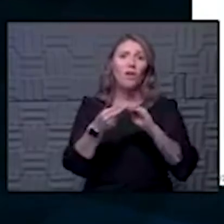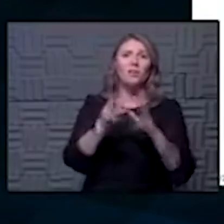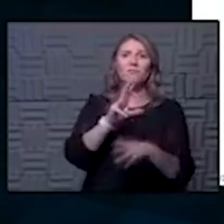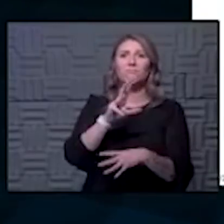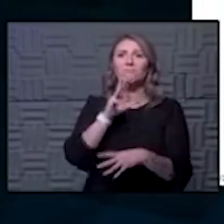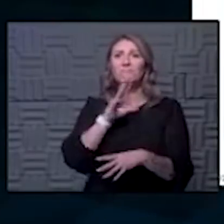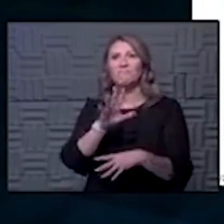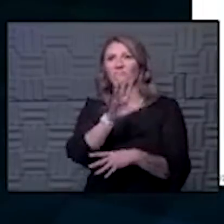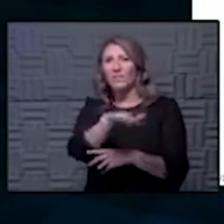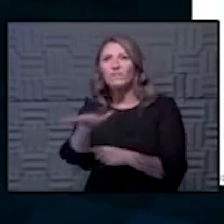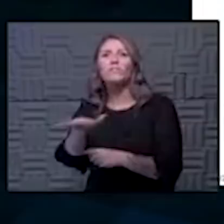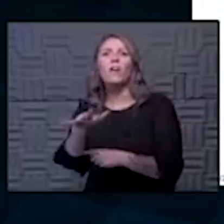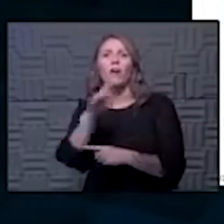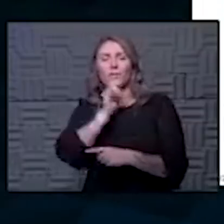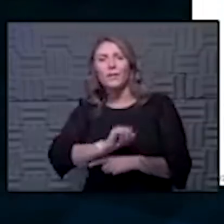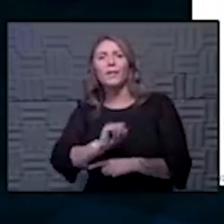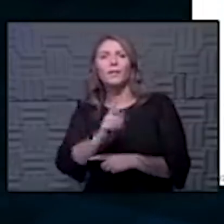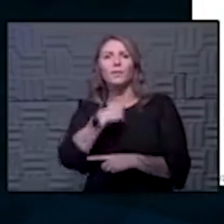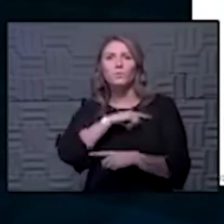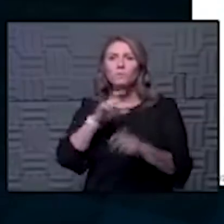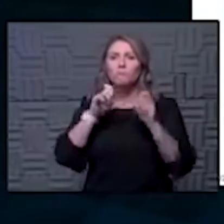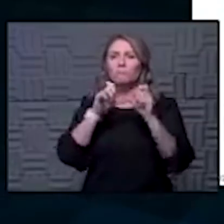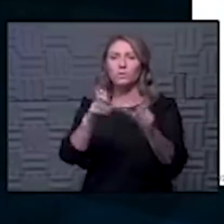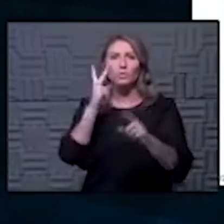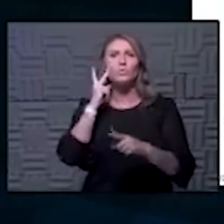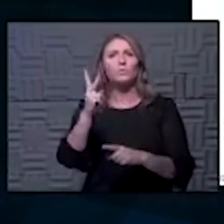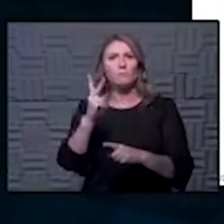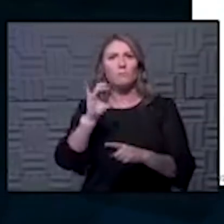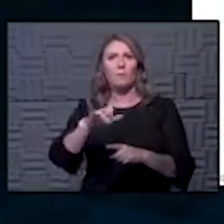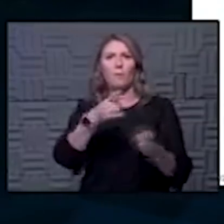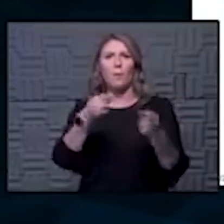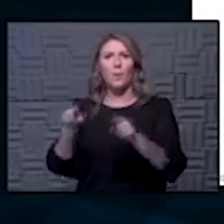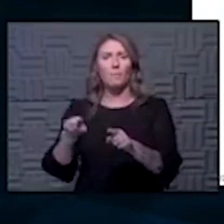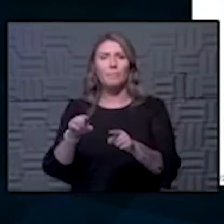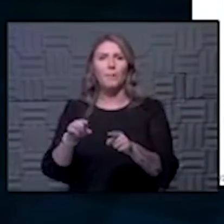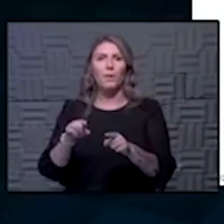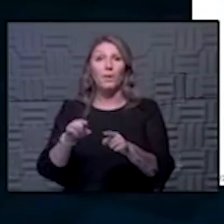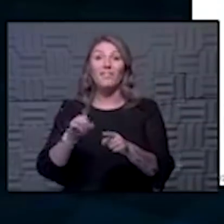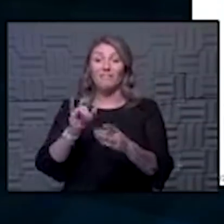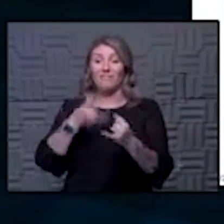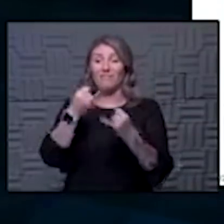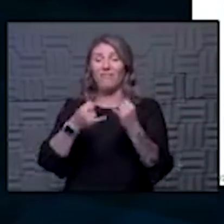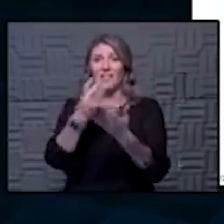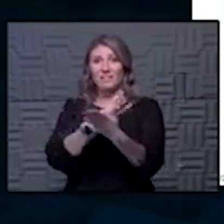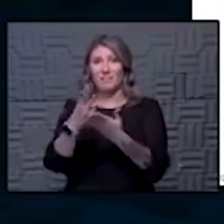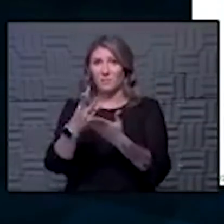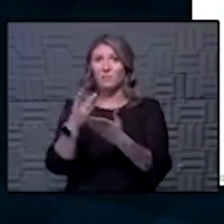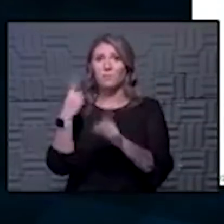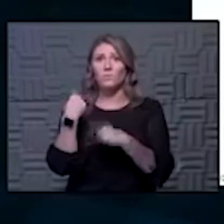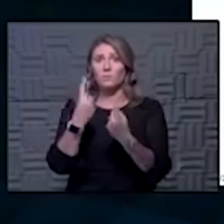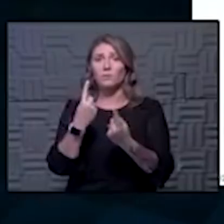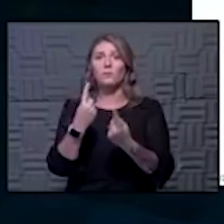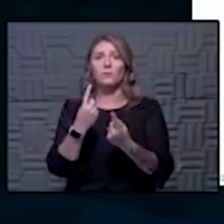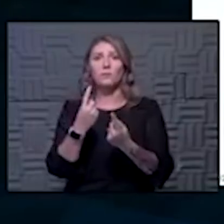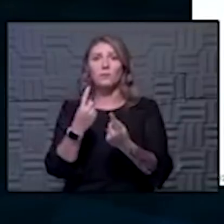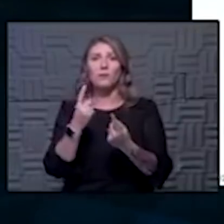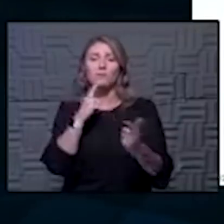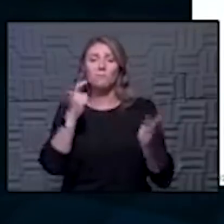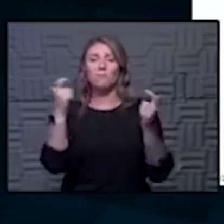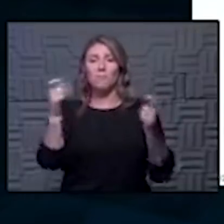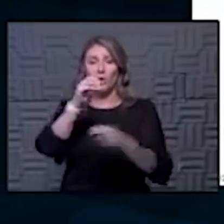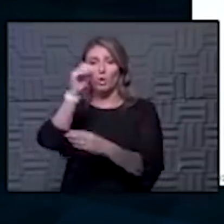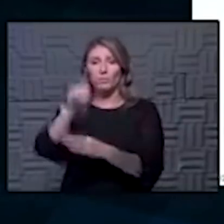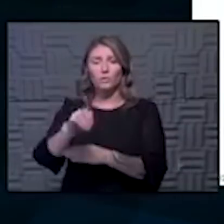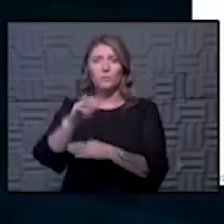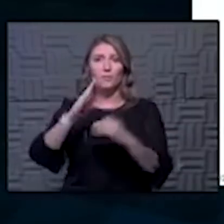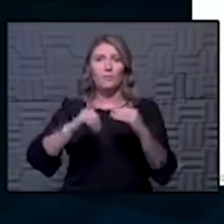55. We do continue to see this trend. So in the first 6 weeks or in the last 6 weeks, we see a greater percentage than the rest of